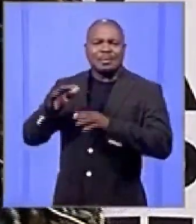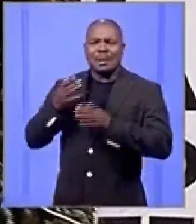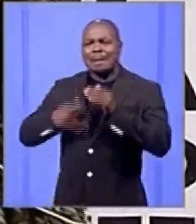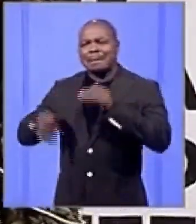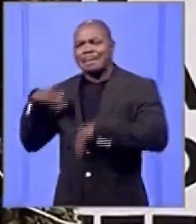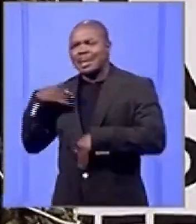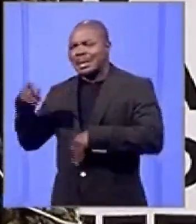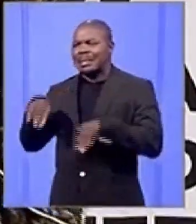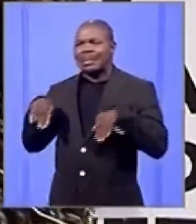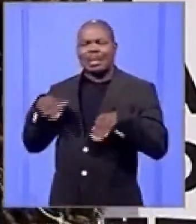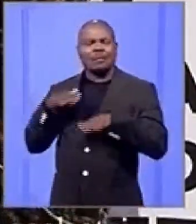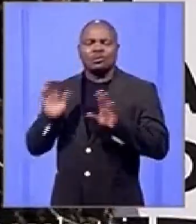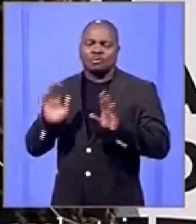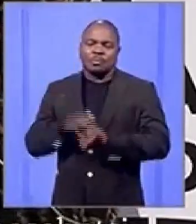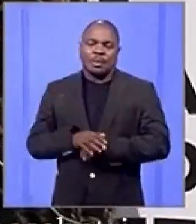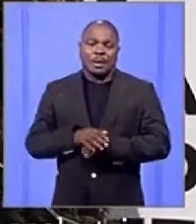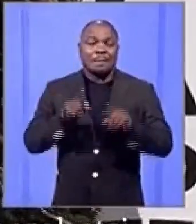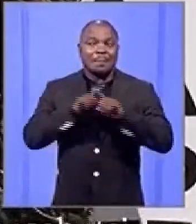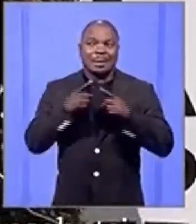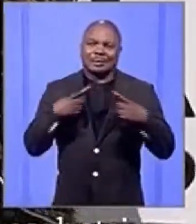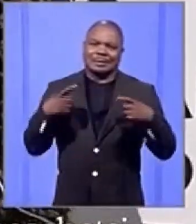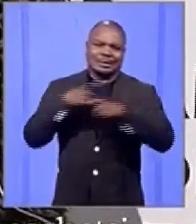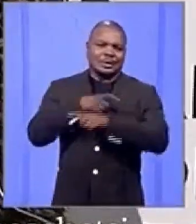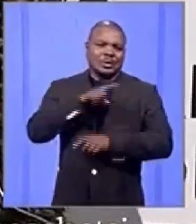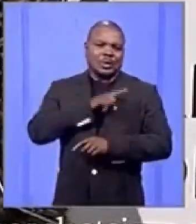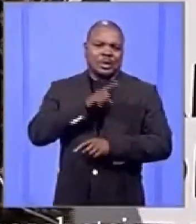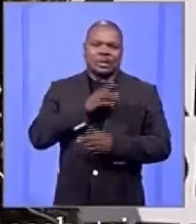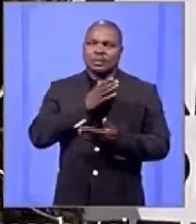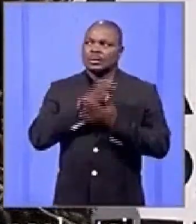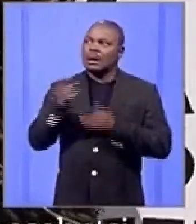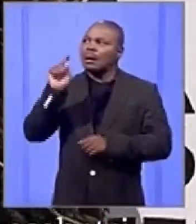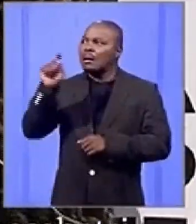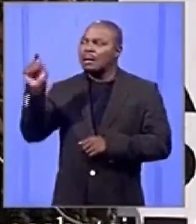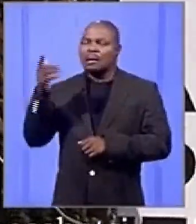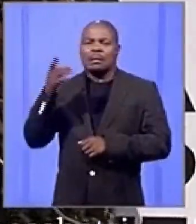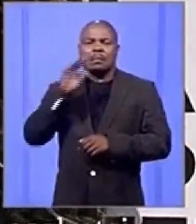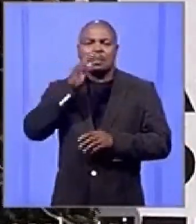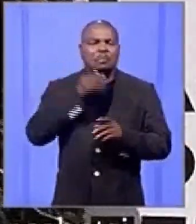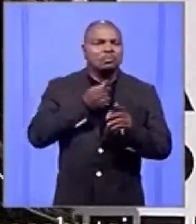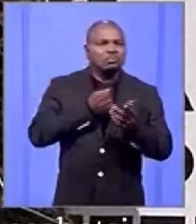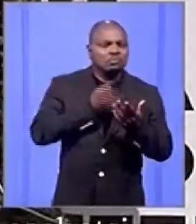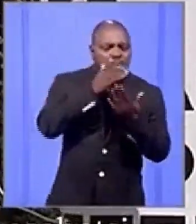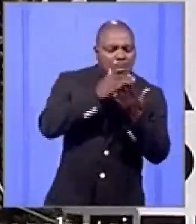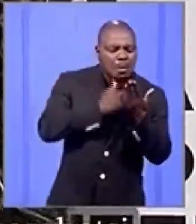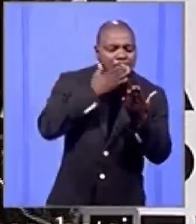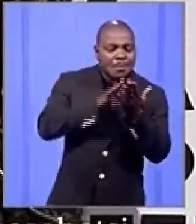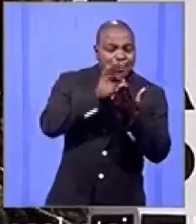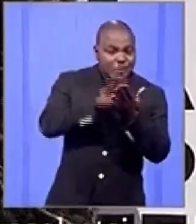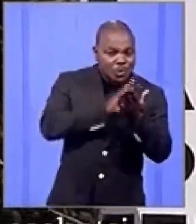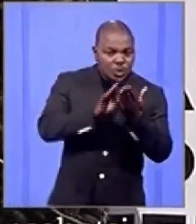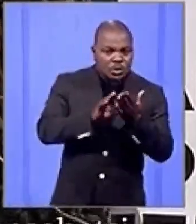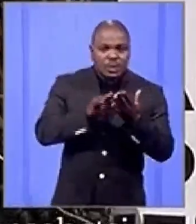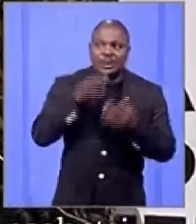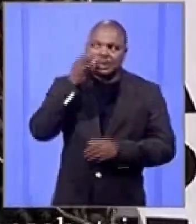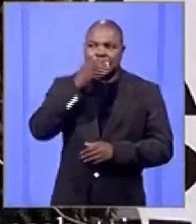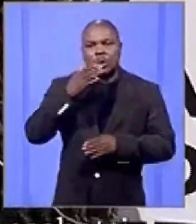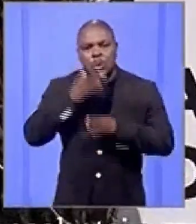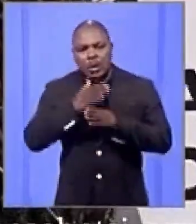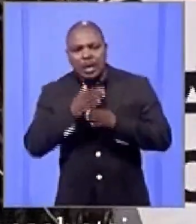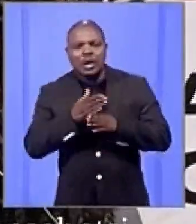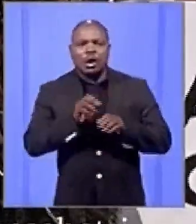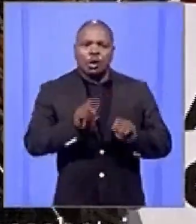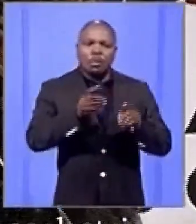queue. What is strange is that everyone in their manifesto, they fight about fighting unemployment. When you do that, they also accuse you